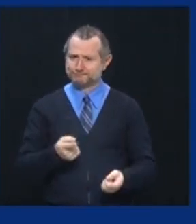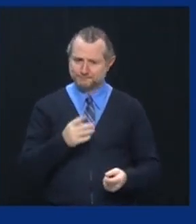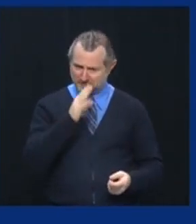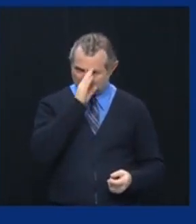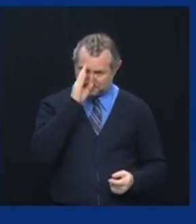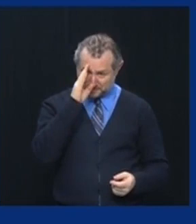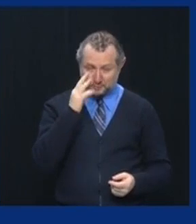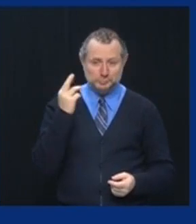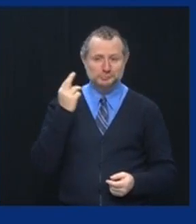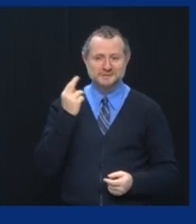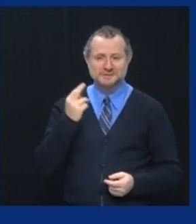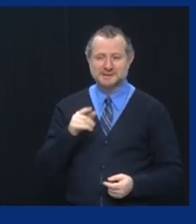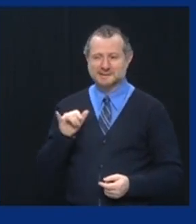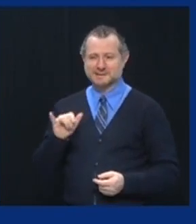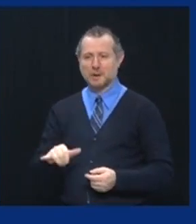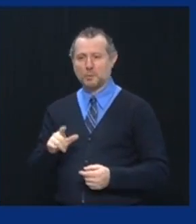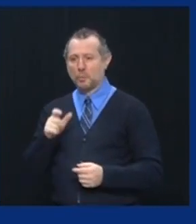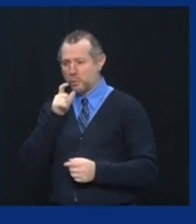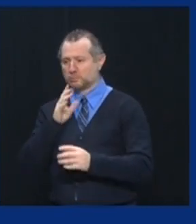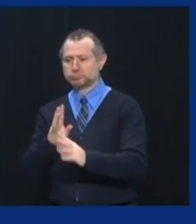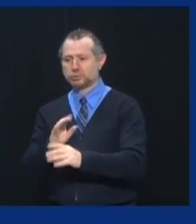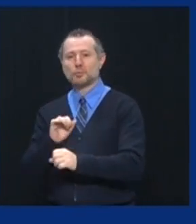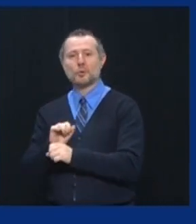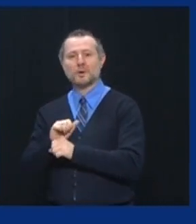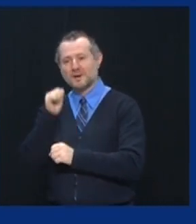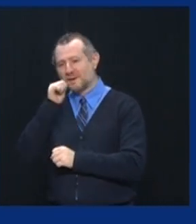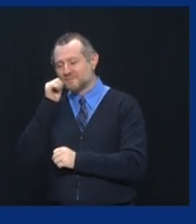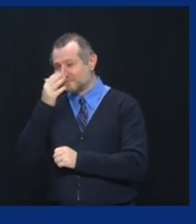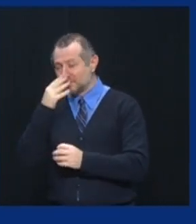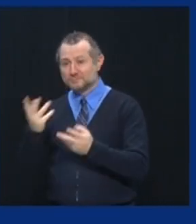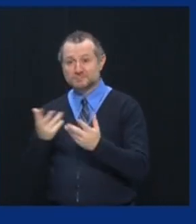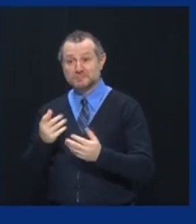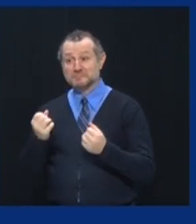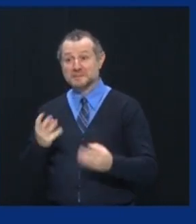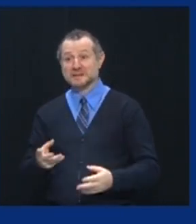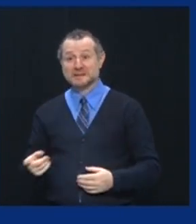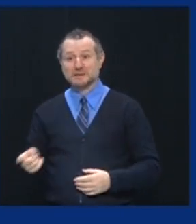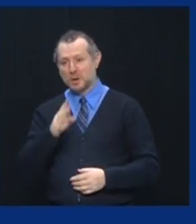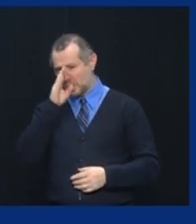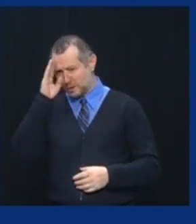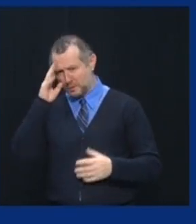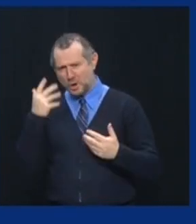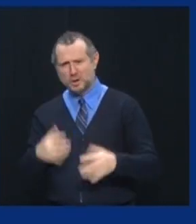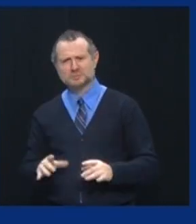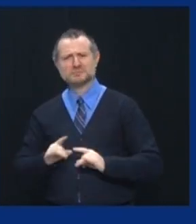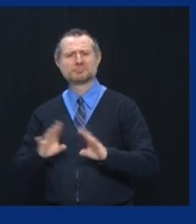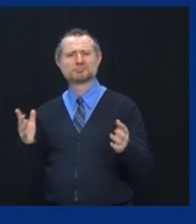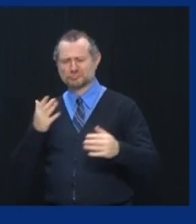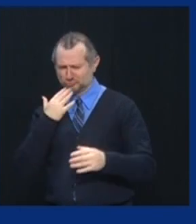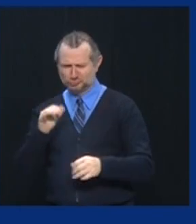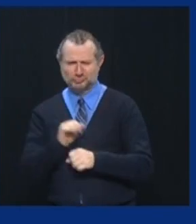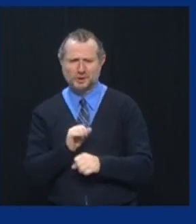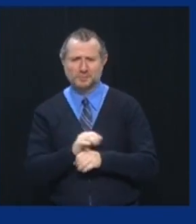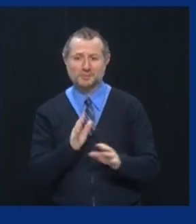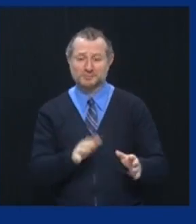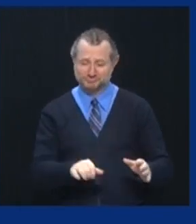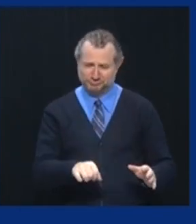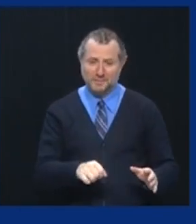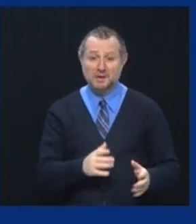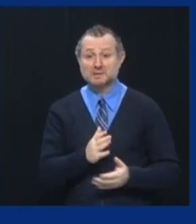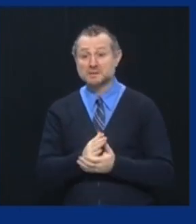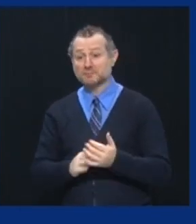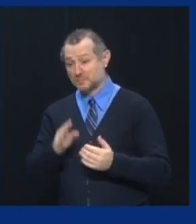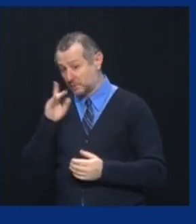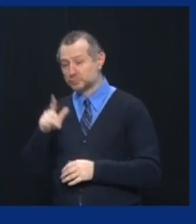workers are. Many of them have done a great job. Some of them are slow. Some have been